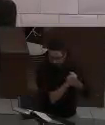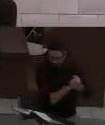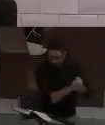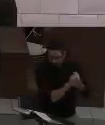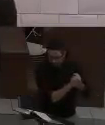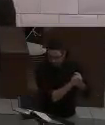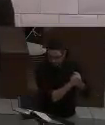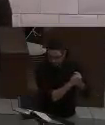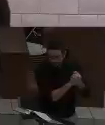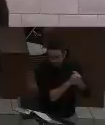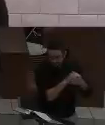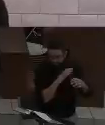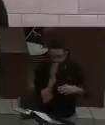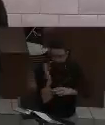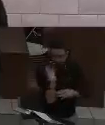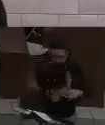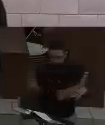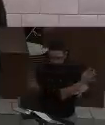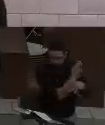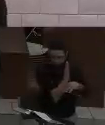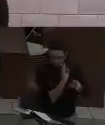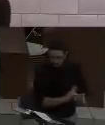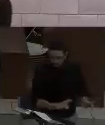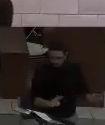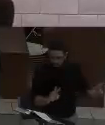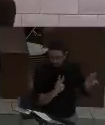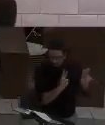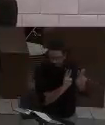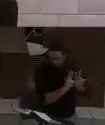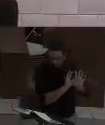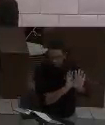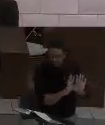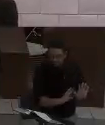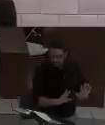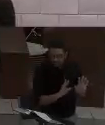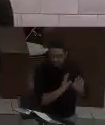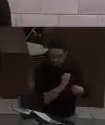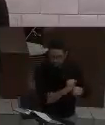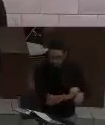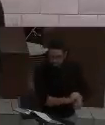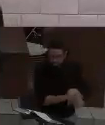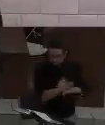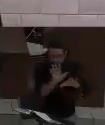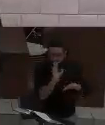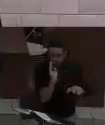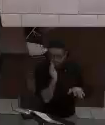Forest, vale, and mountain, flowering meadow, grass.